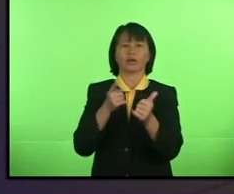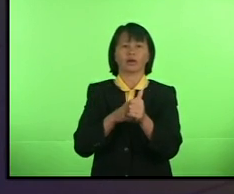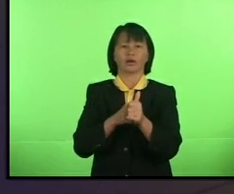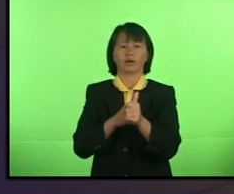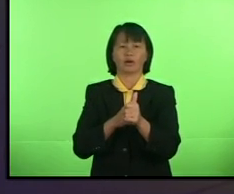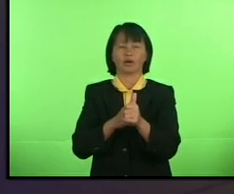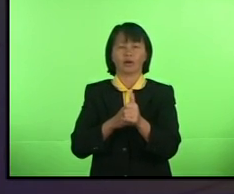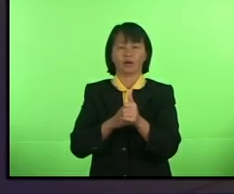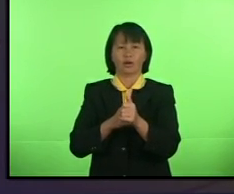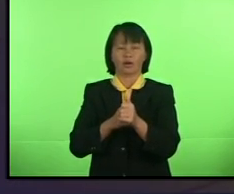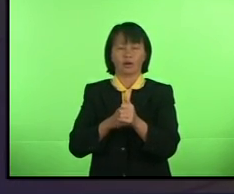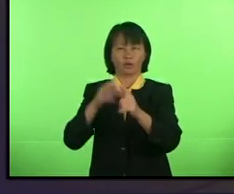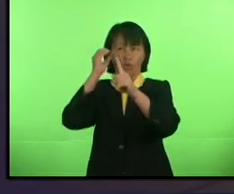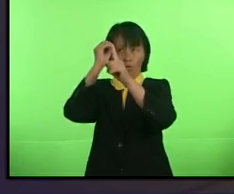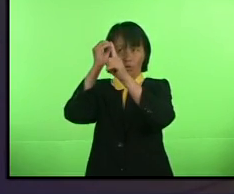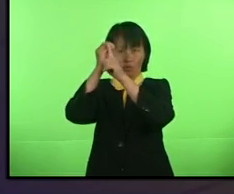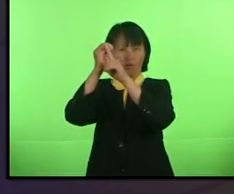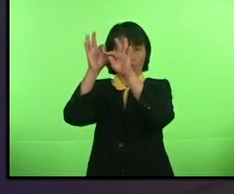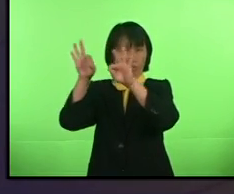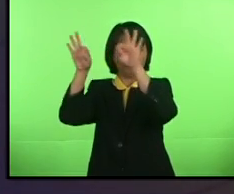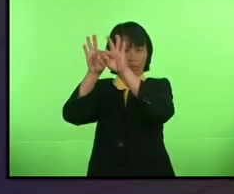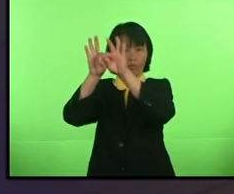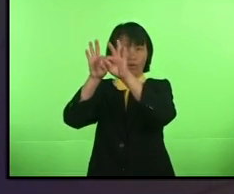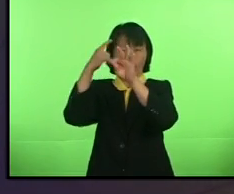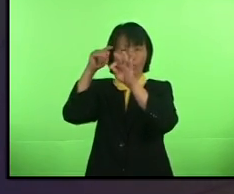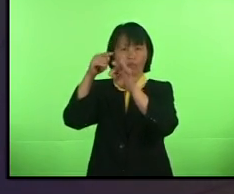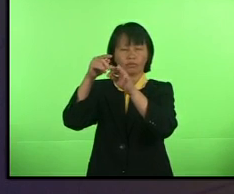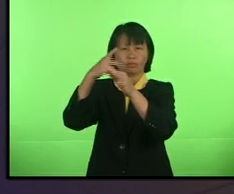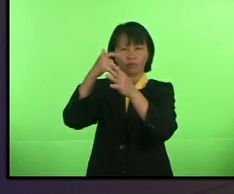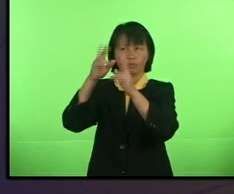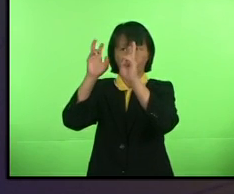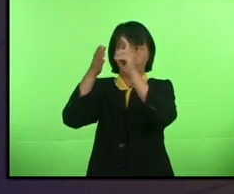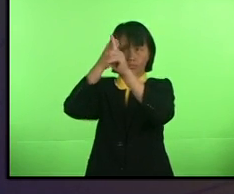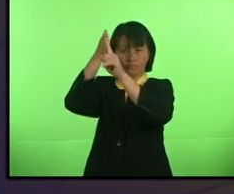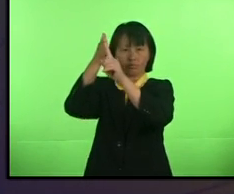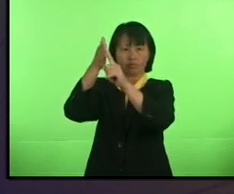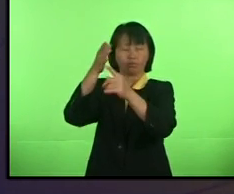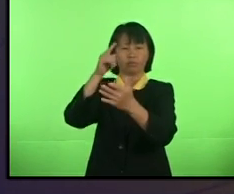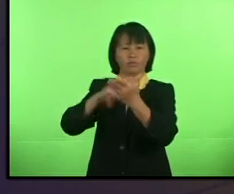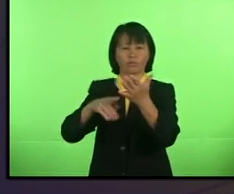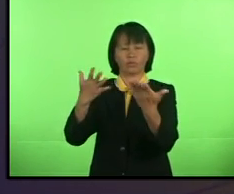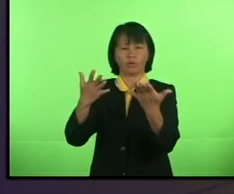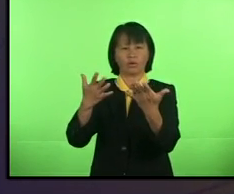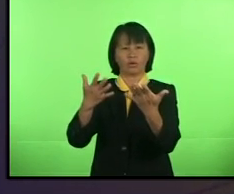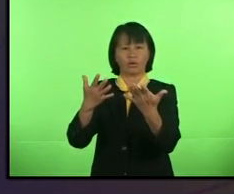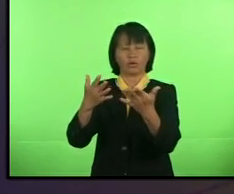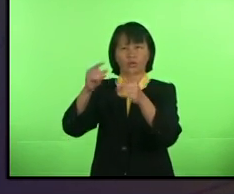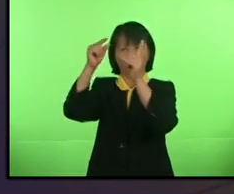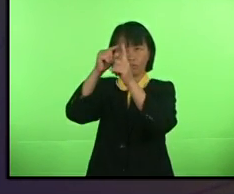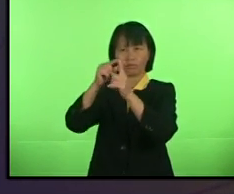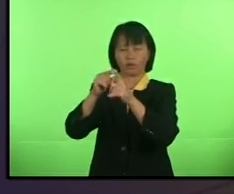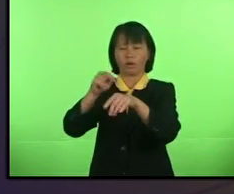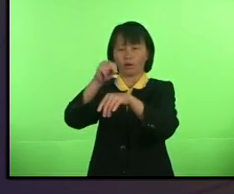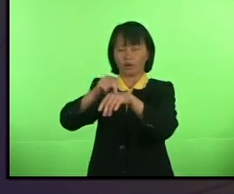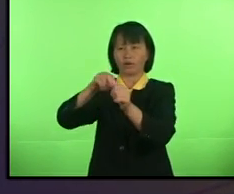the main objective of this essay is to clarify issues, usually in the context of the natural and